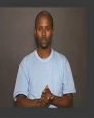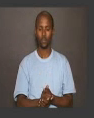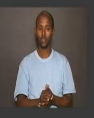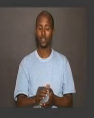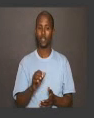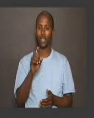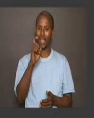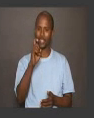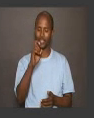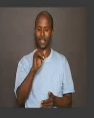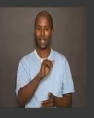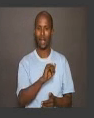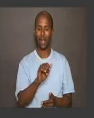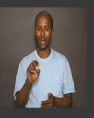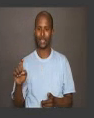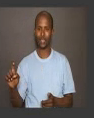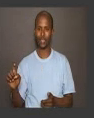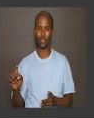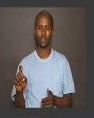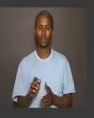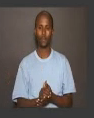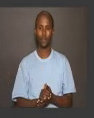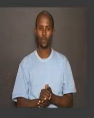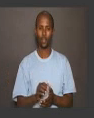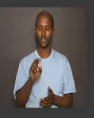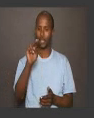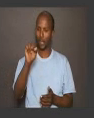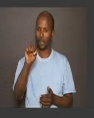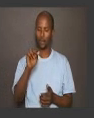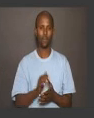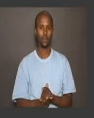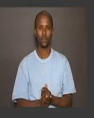and the x-axis is marked as n.